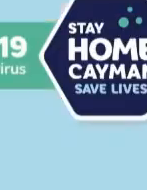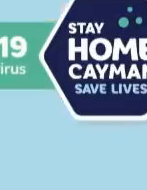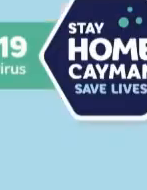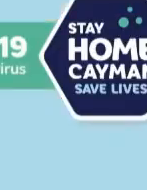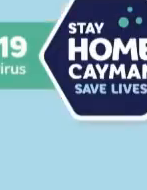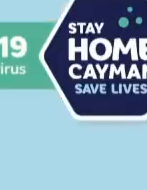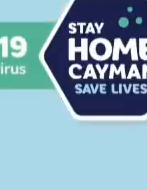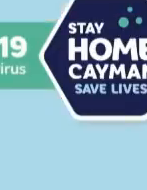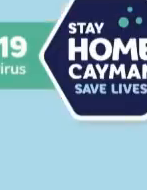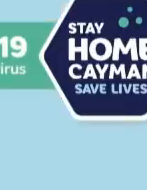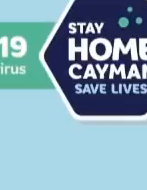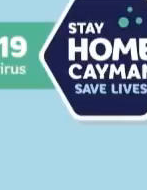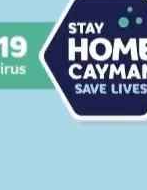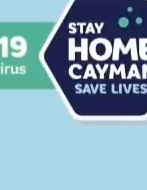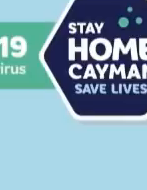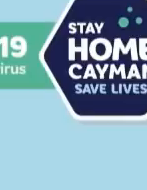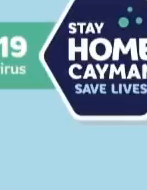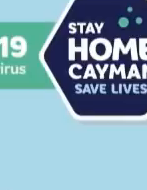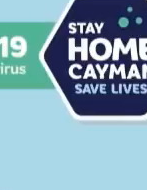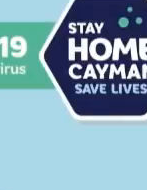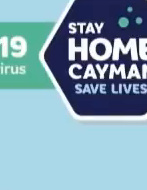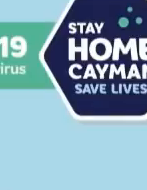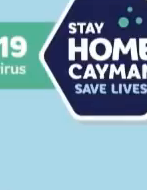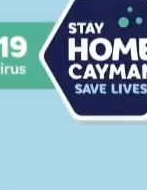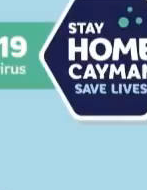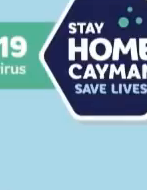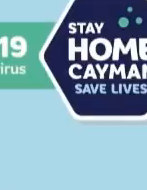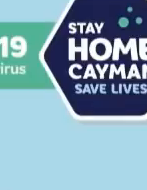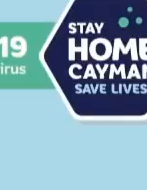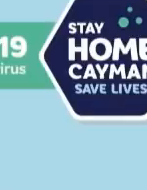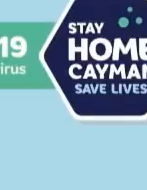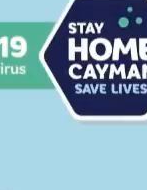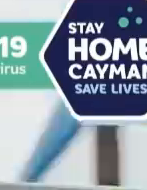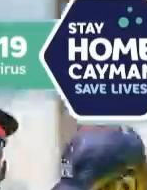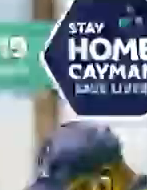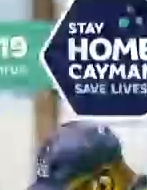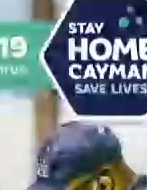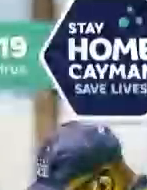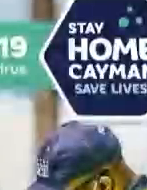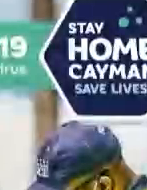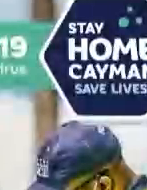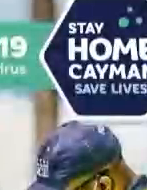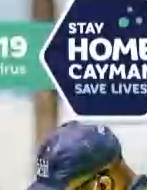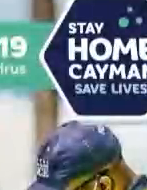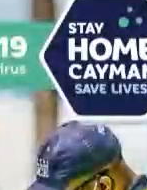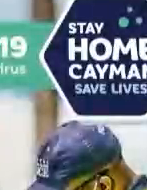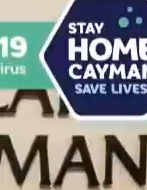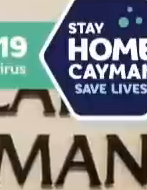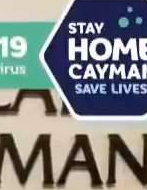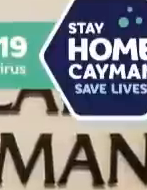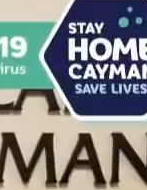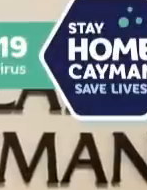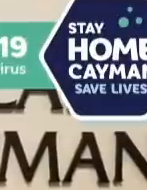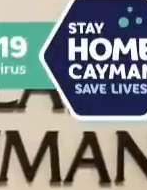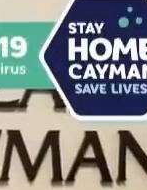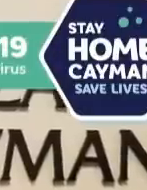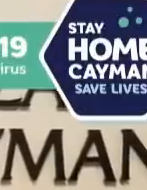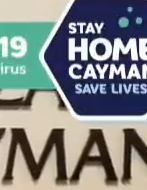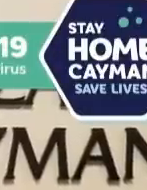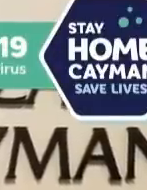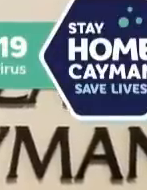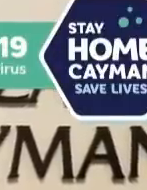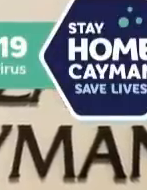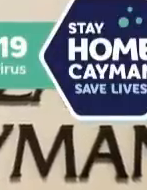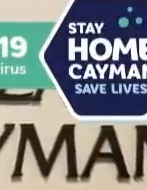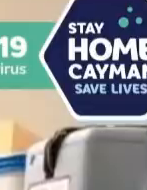of the fight are the many frontline workers diligently ensuring the continuity of our islands. From the police service, members of the National Emergency